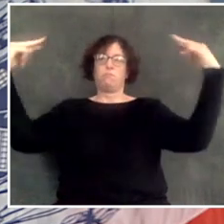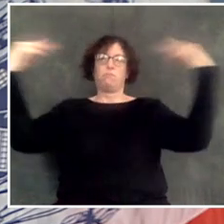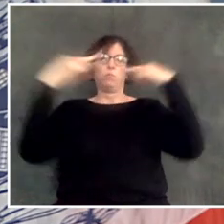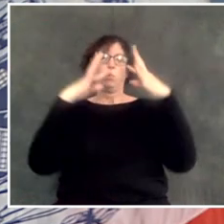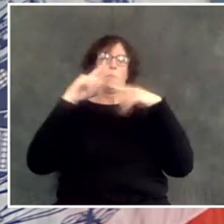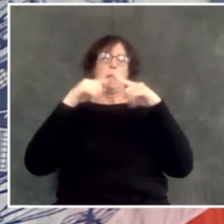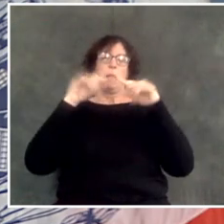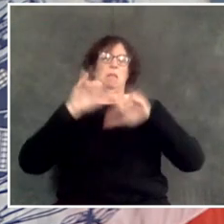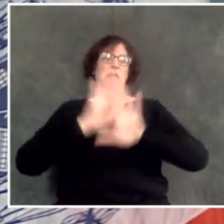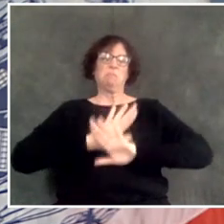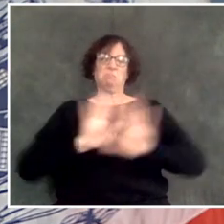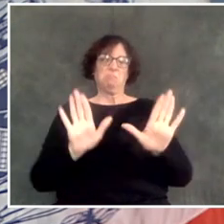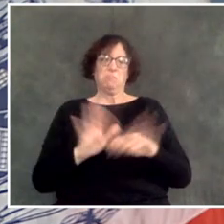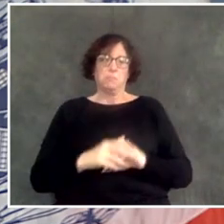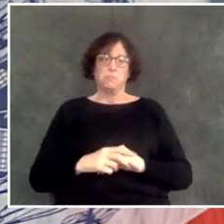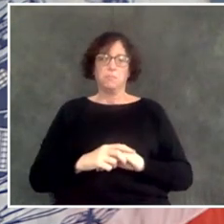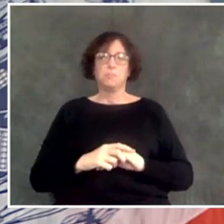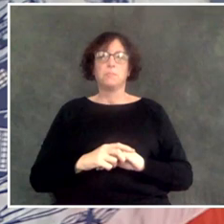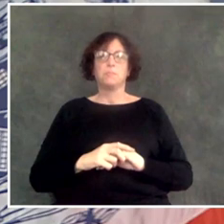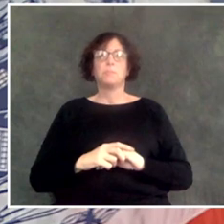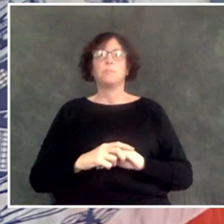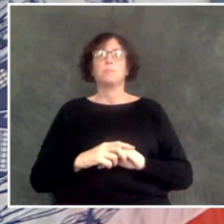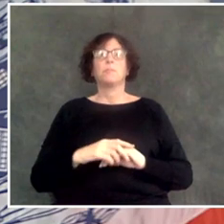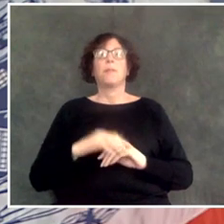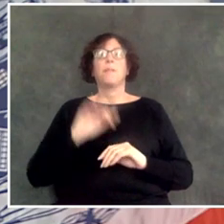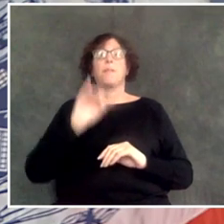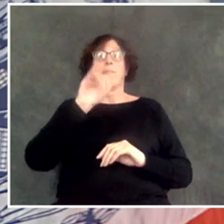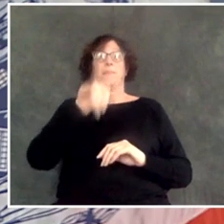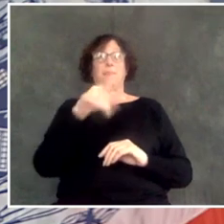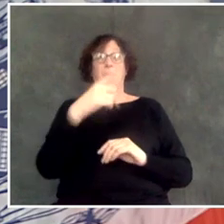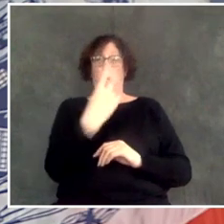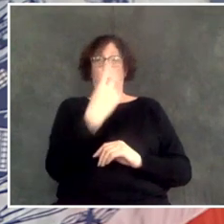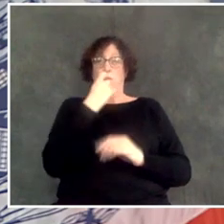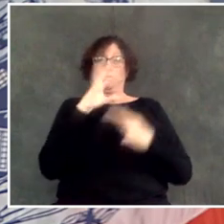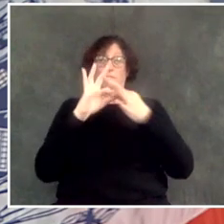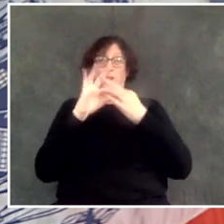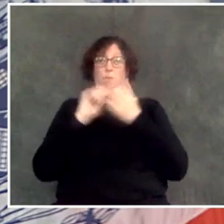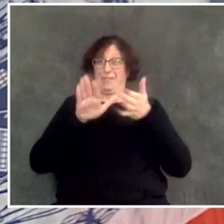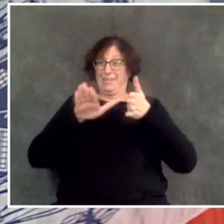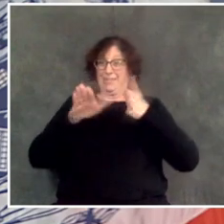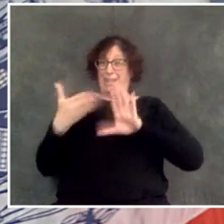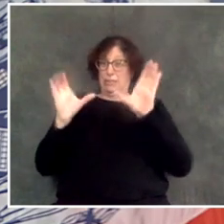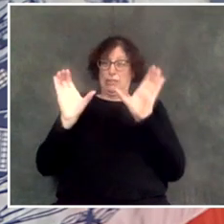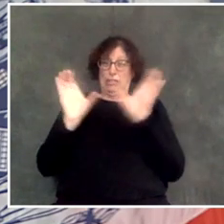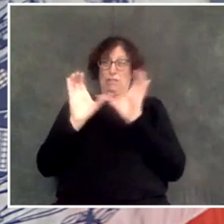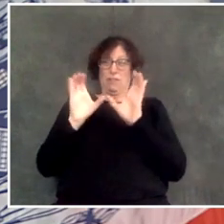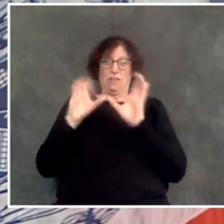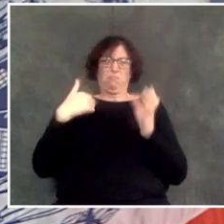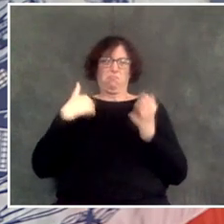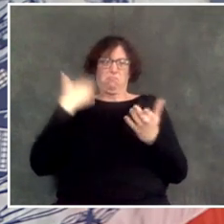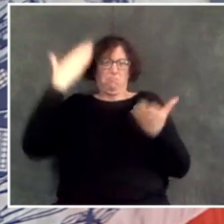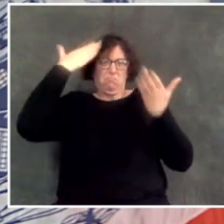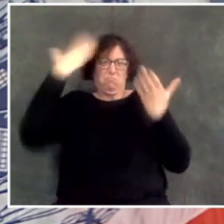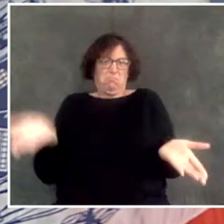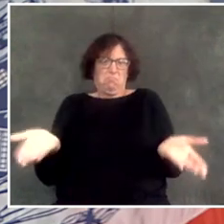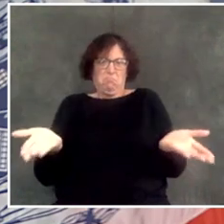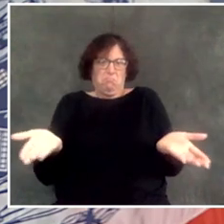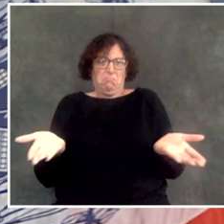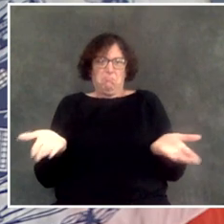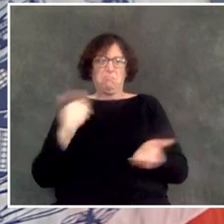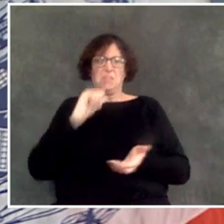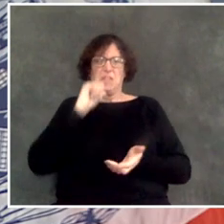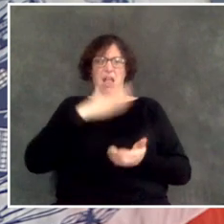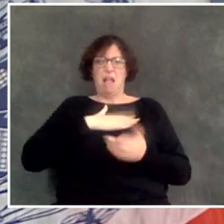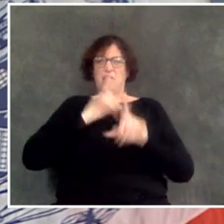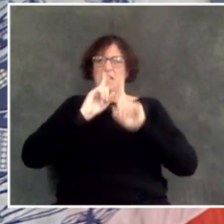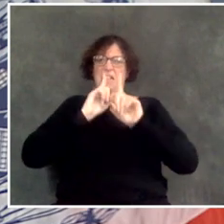tell you we will hire whatever personnel we need to address this very painful reality. I can tell you that I've had extensive discussions